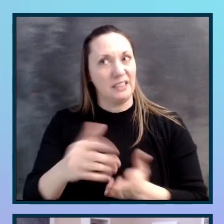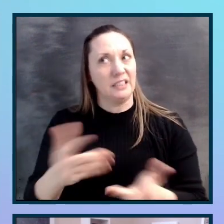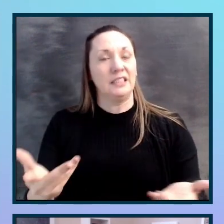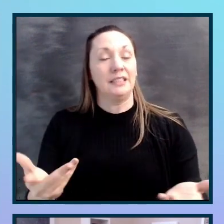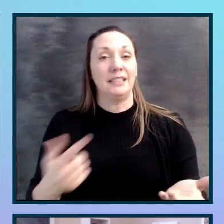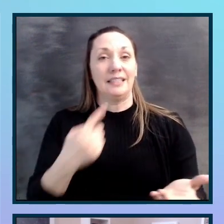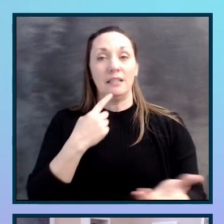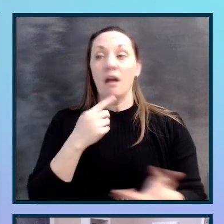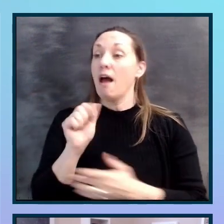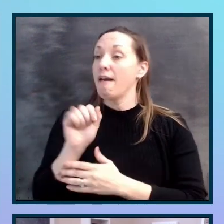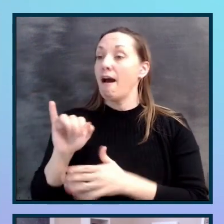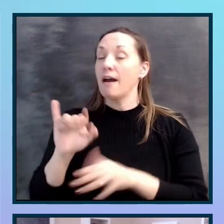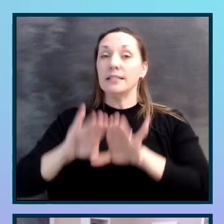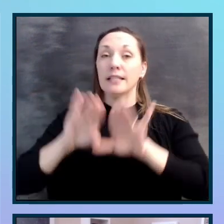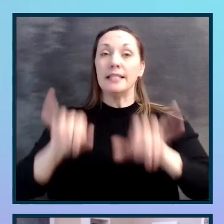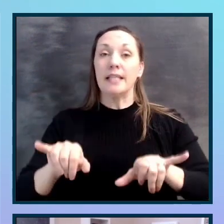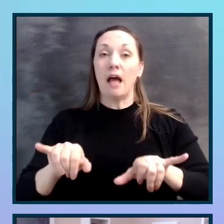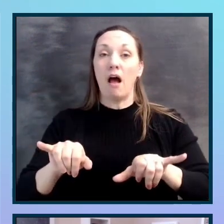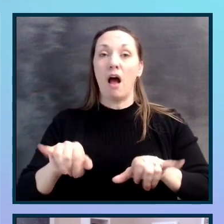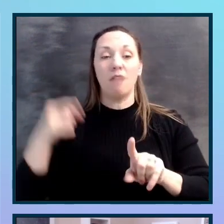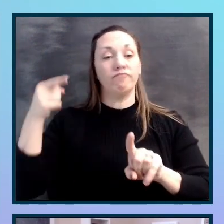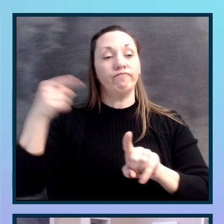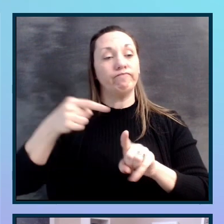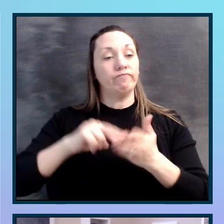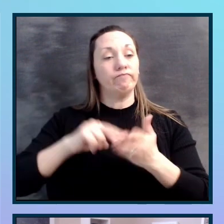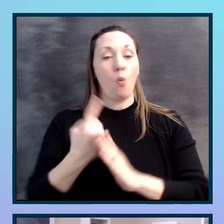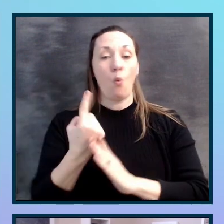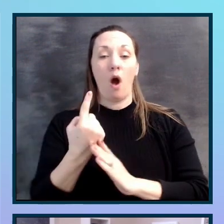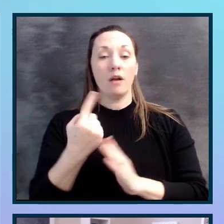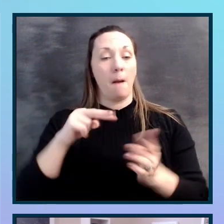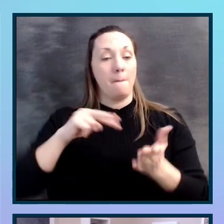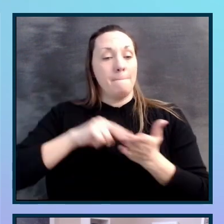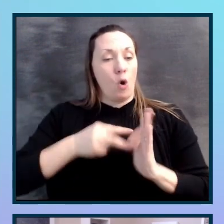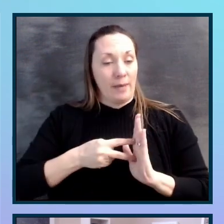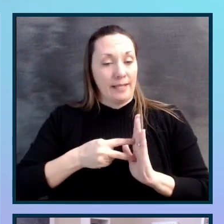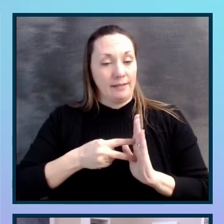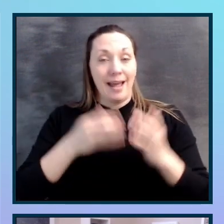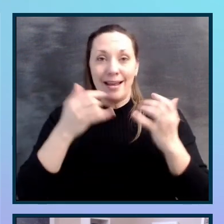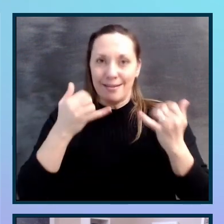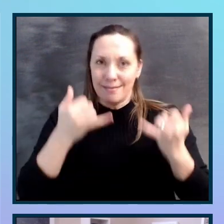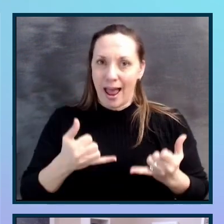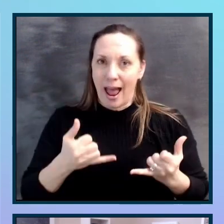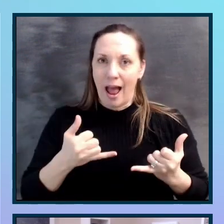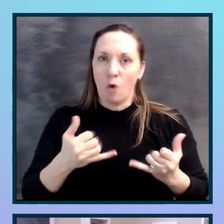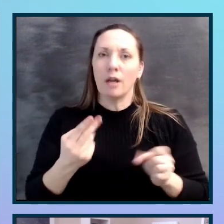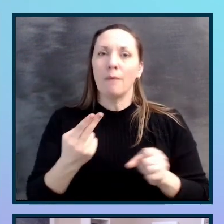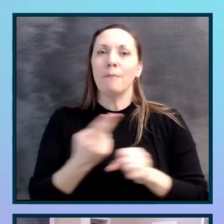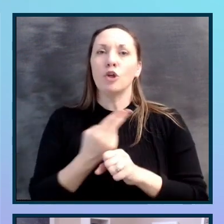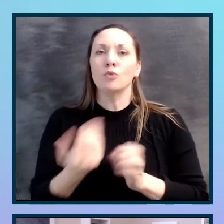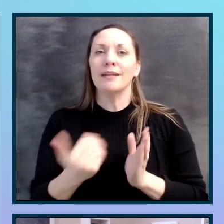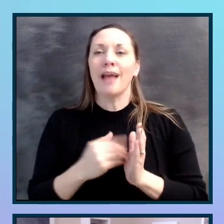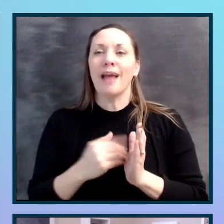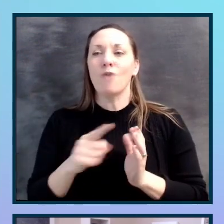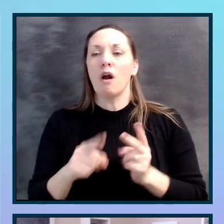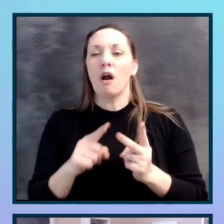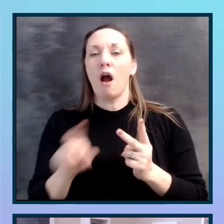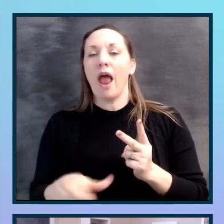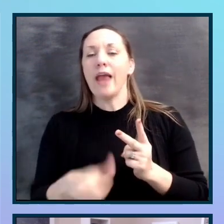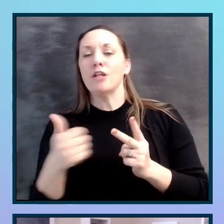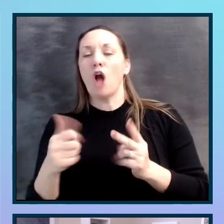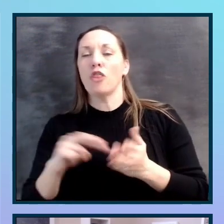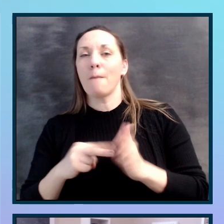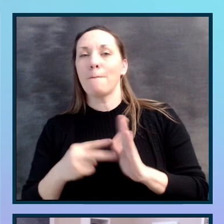an AI system intended for one purpose can now be reused for another purpose that